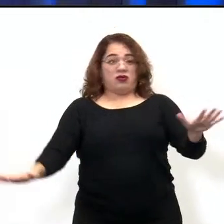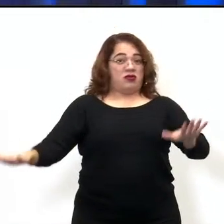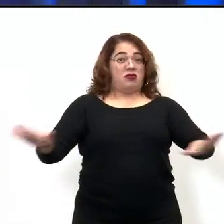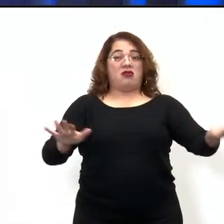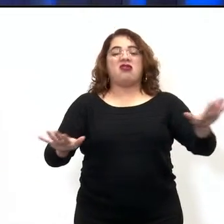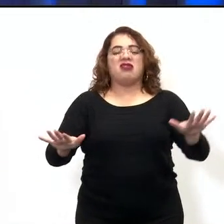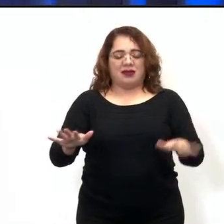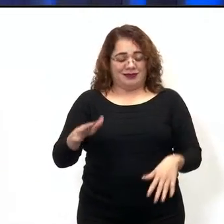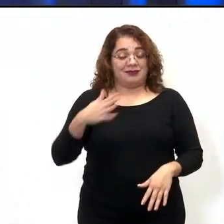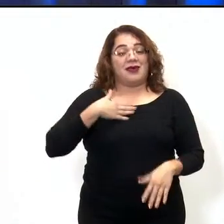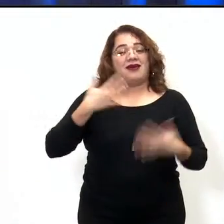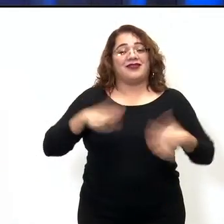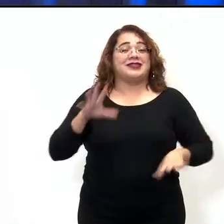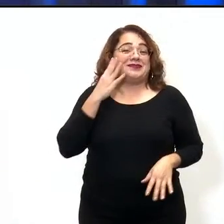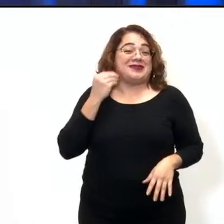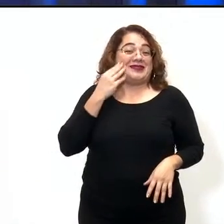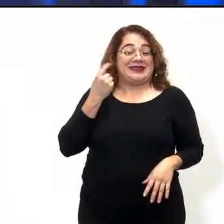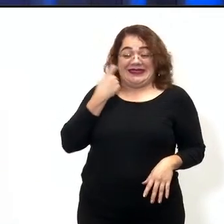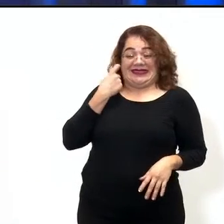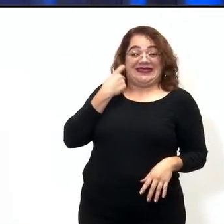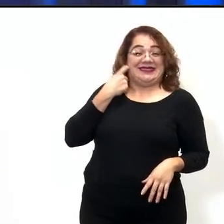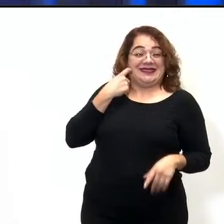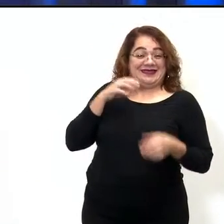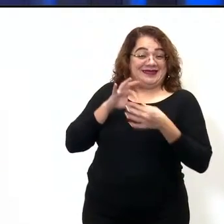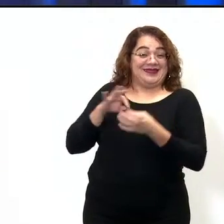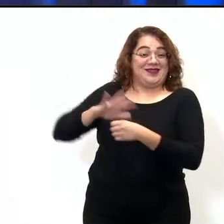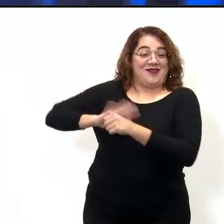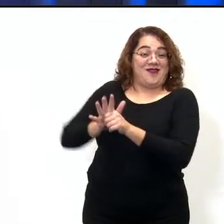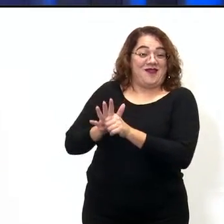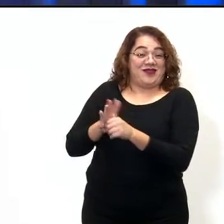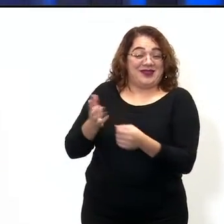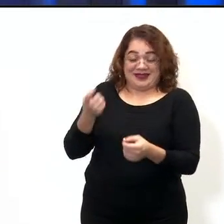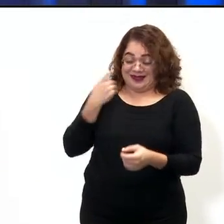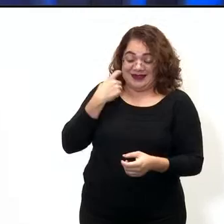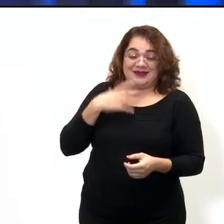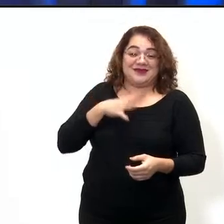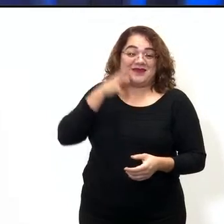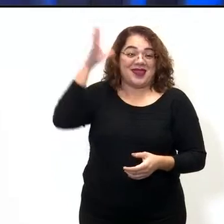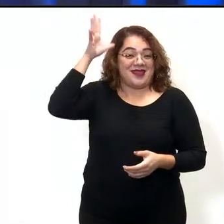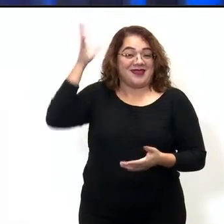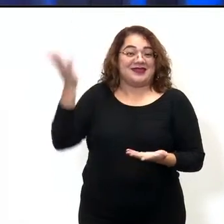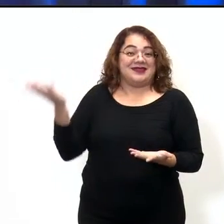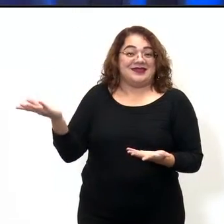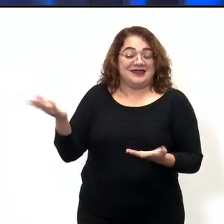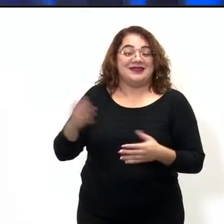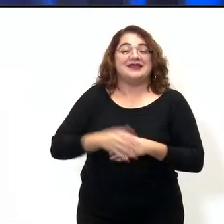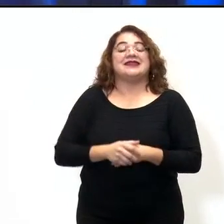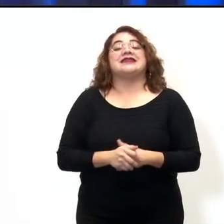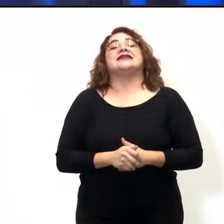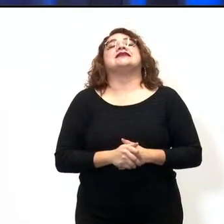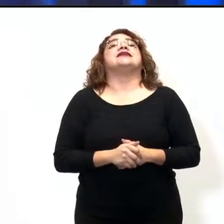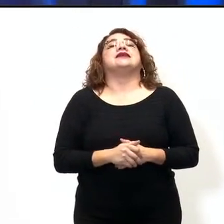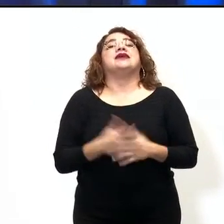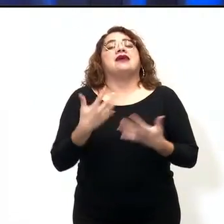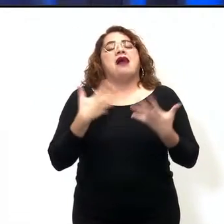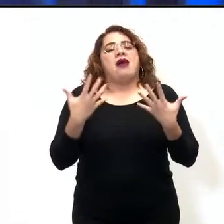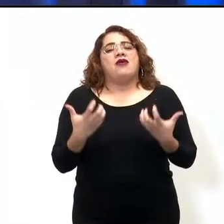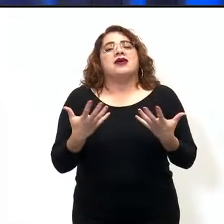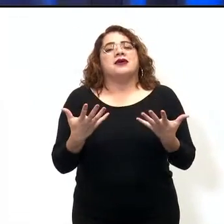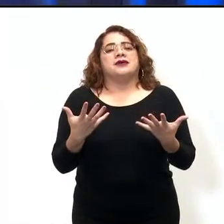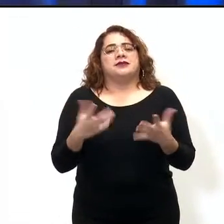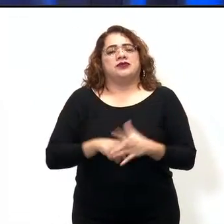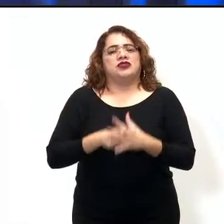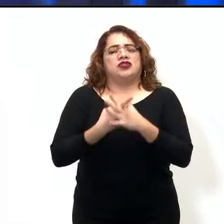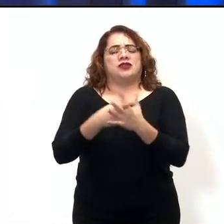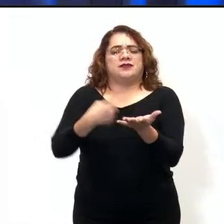safe. I'm going to talk about our hospitalizations in a minute, but I want to first start with a little bit of what's hopeful. As